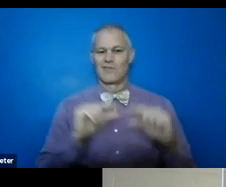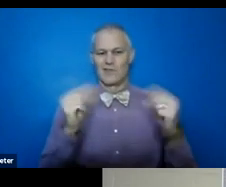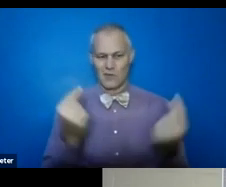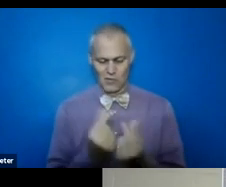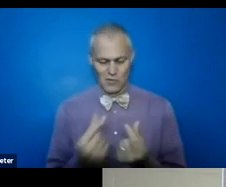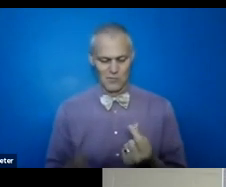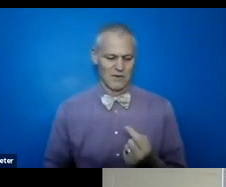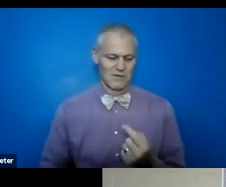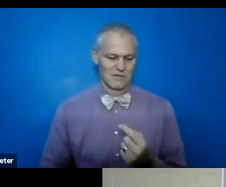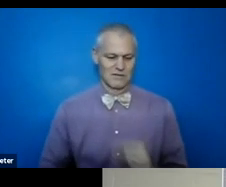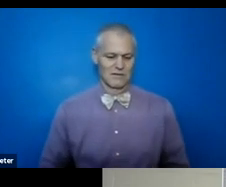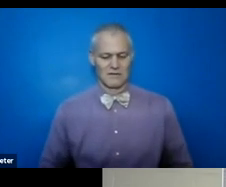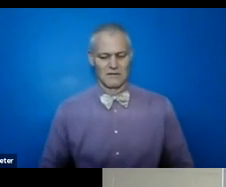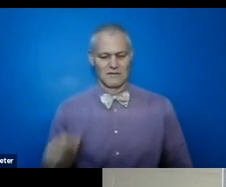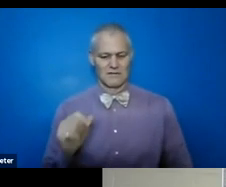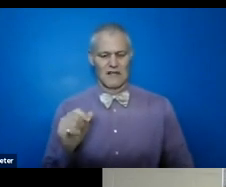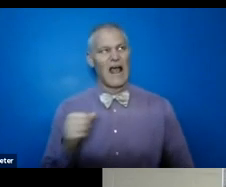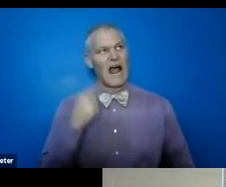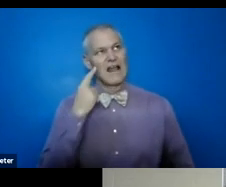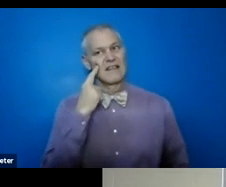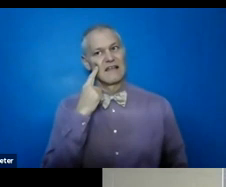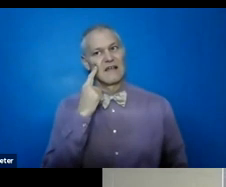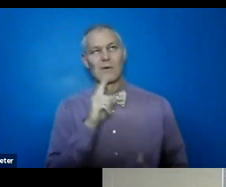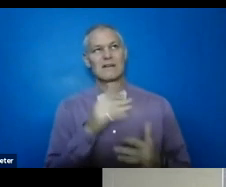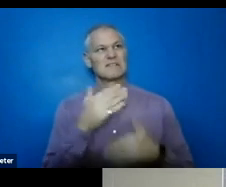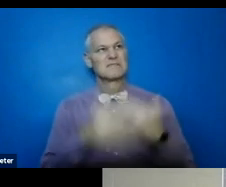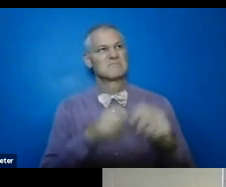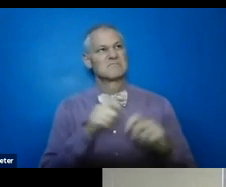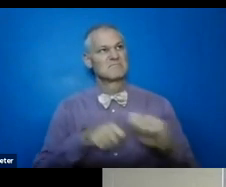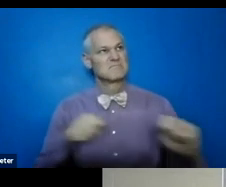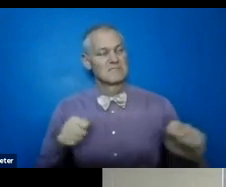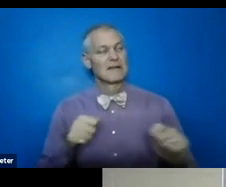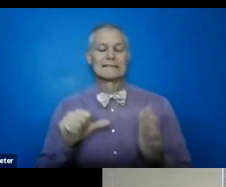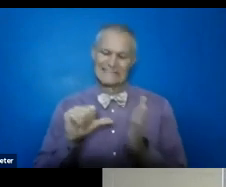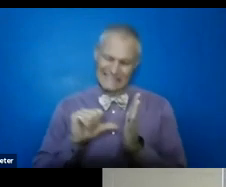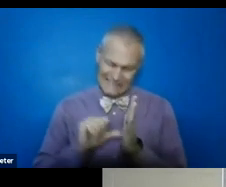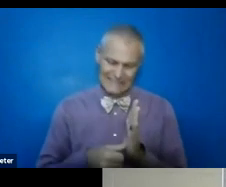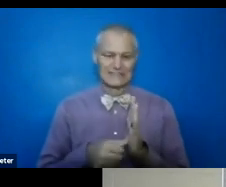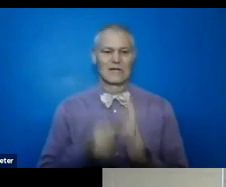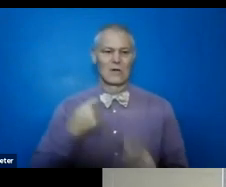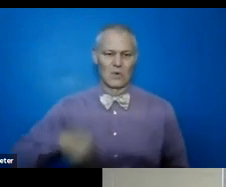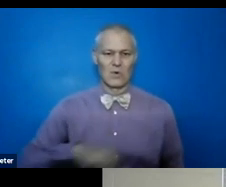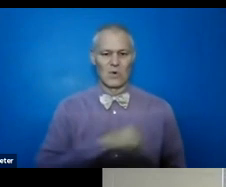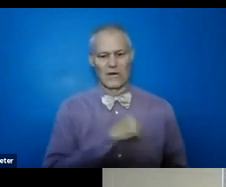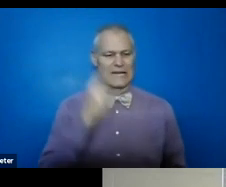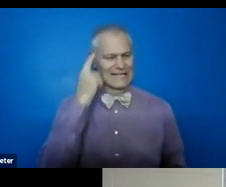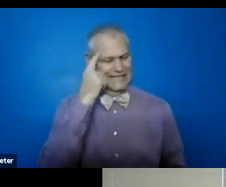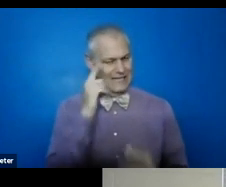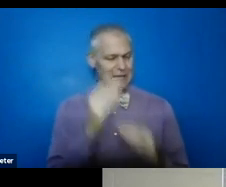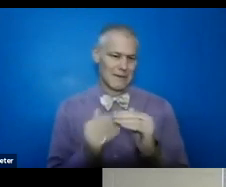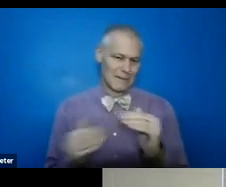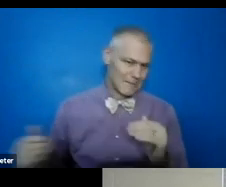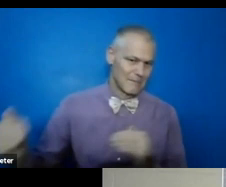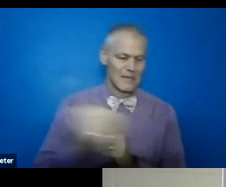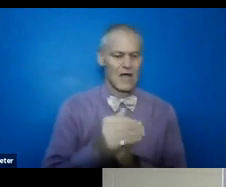young people. I think I really wanted to conclude by insisting that we think beyond just the